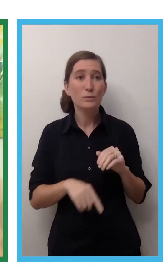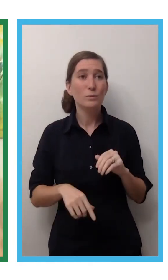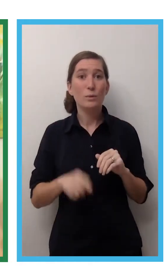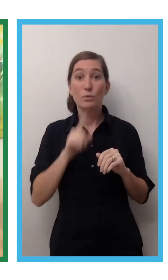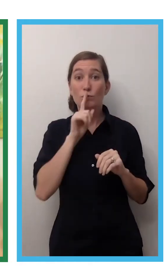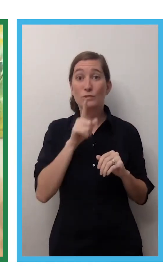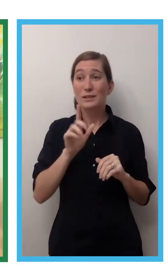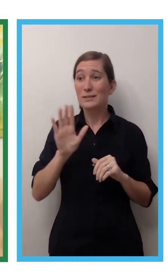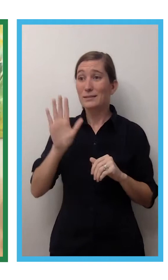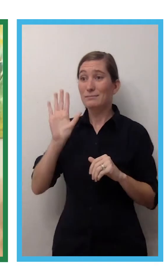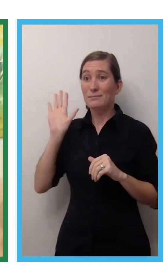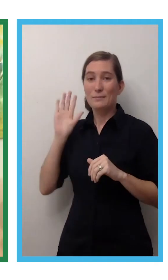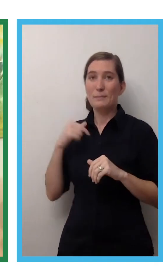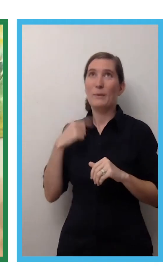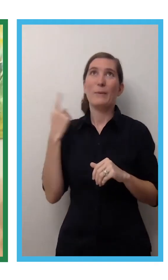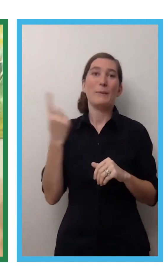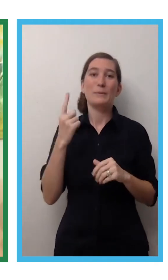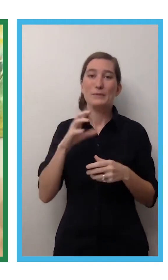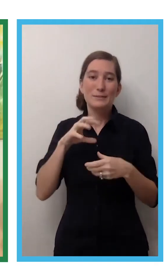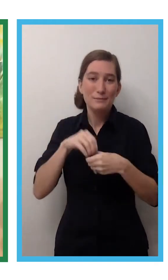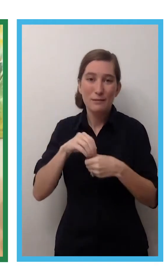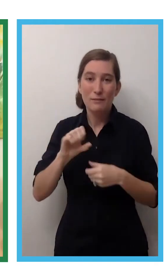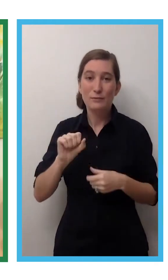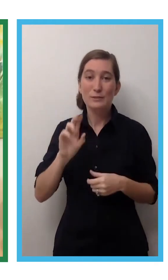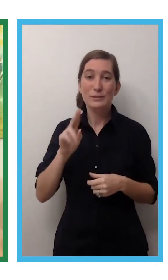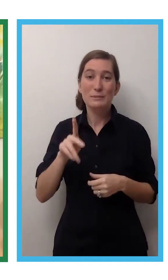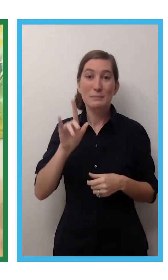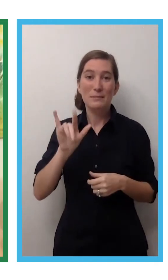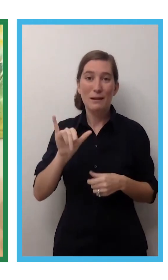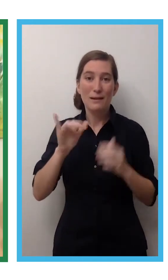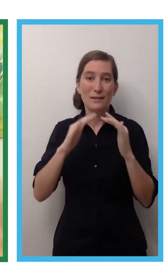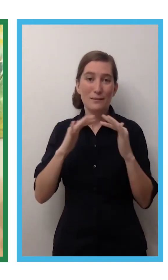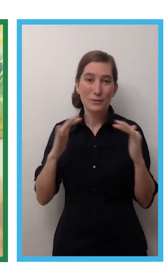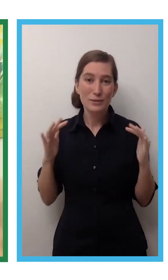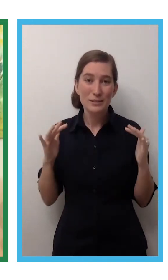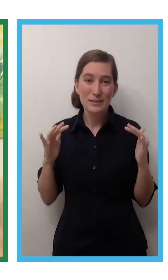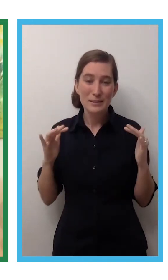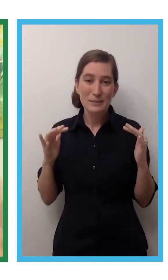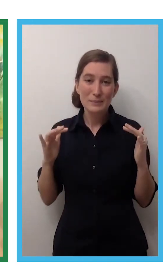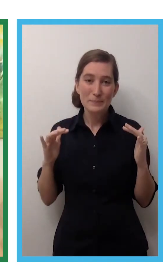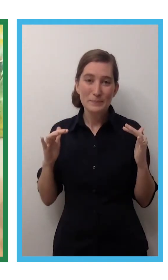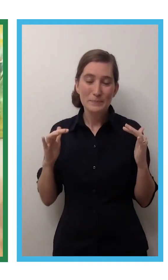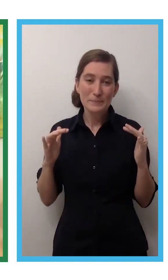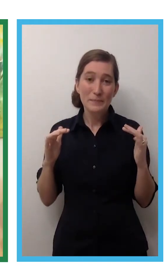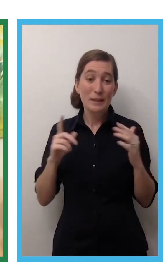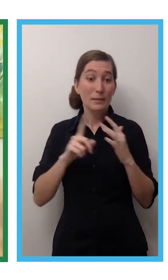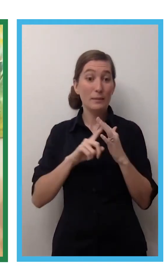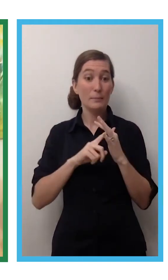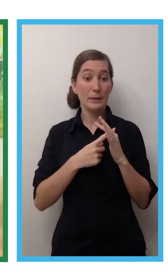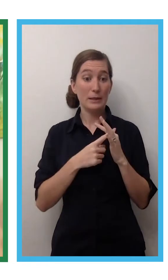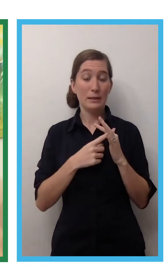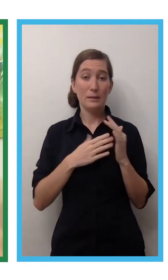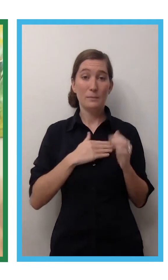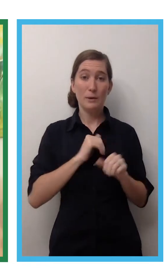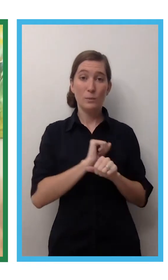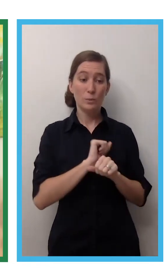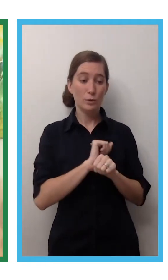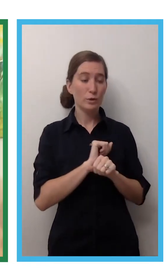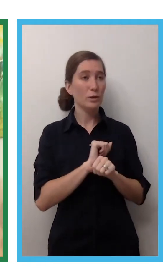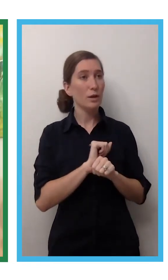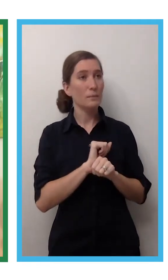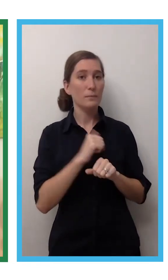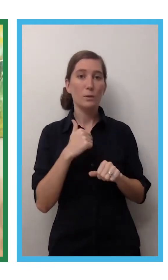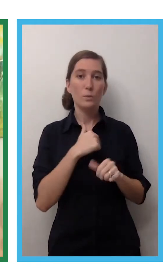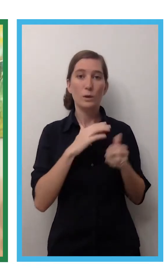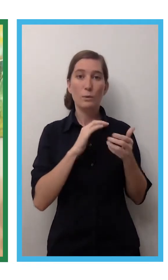doing something with supplier diversity. And in the beginning, it was very much about coordinating with supplier